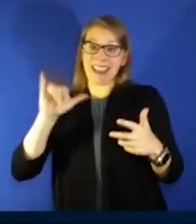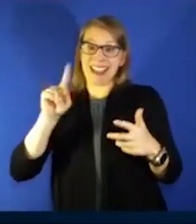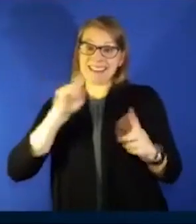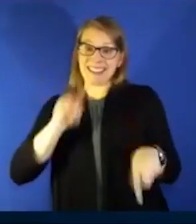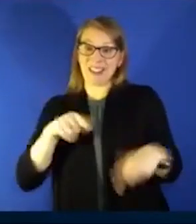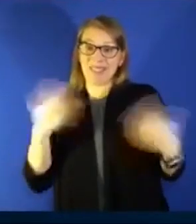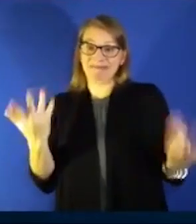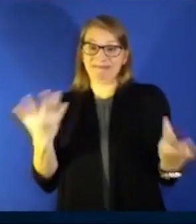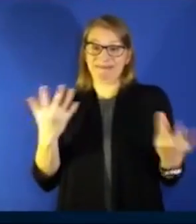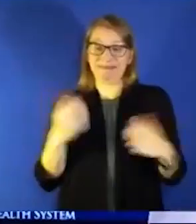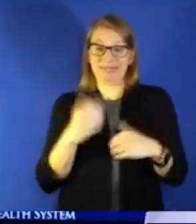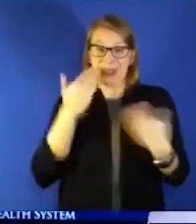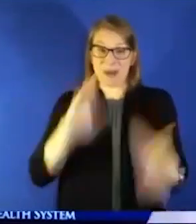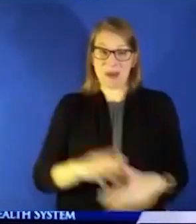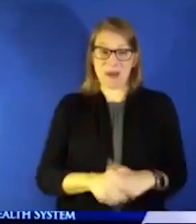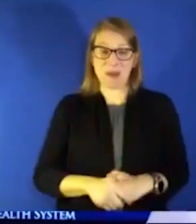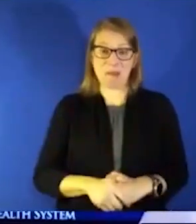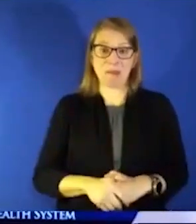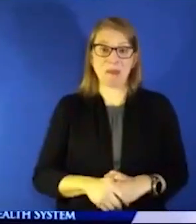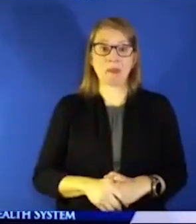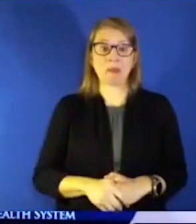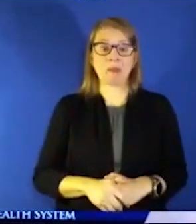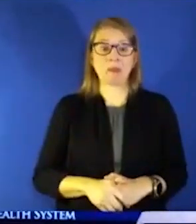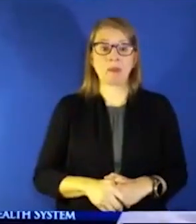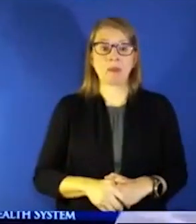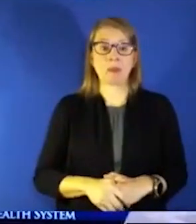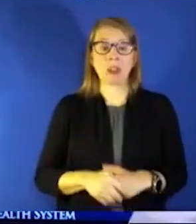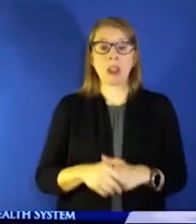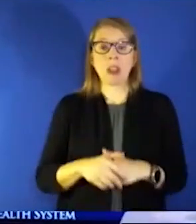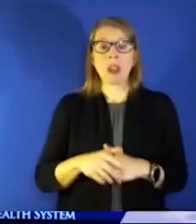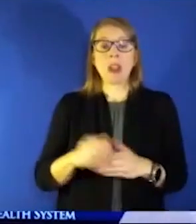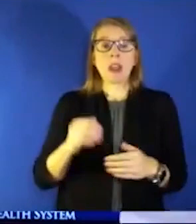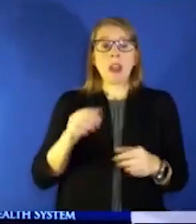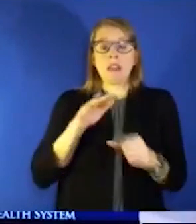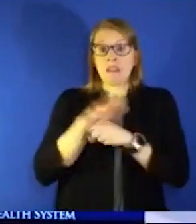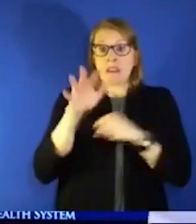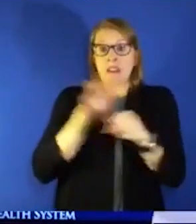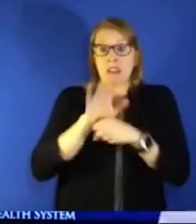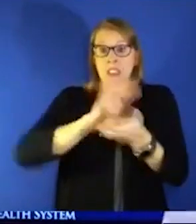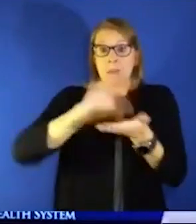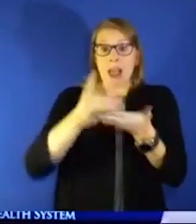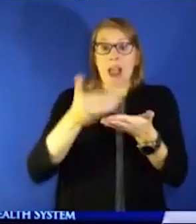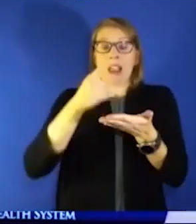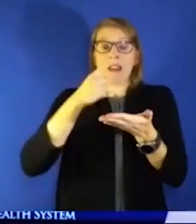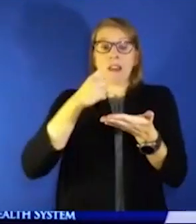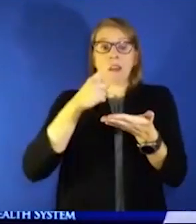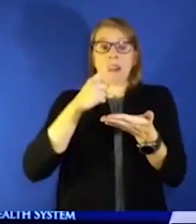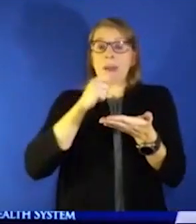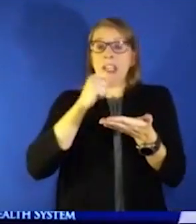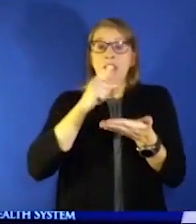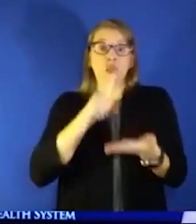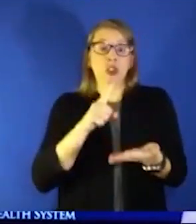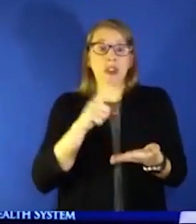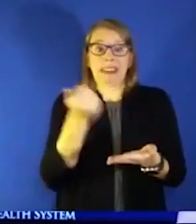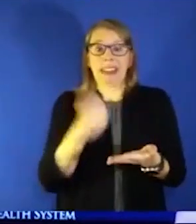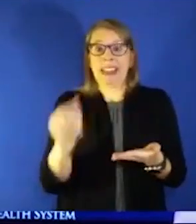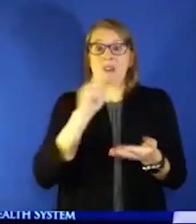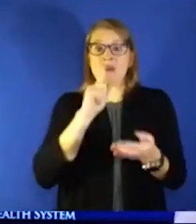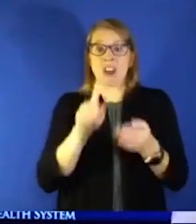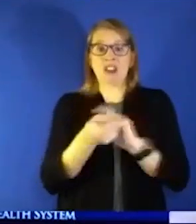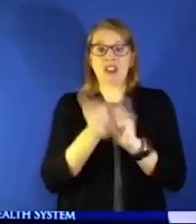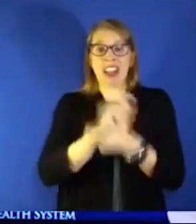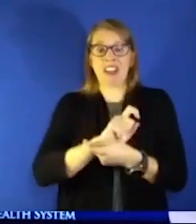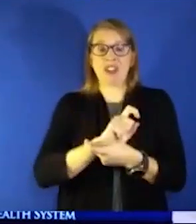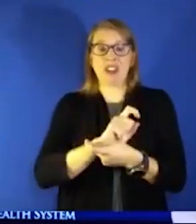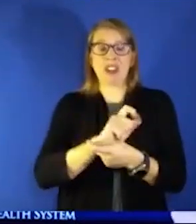and I don't know. I mean, with the glut of supply that we have around the nation, I'm not sure that there's any real change in supply at this